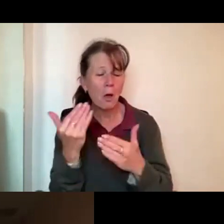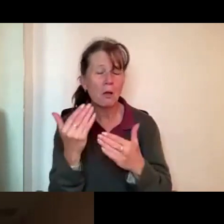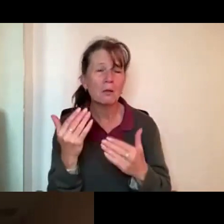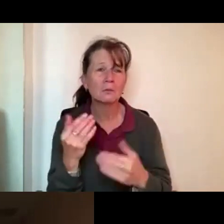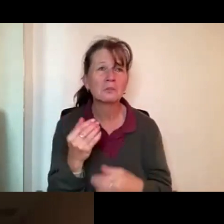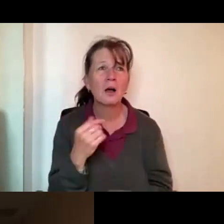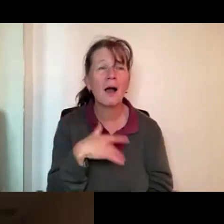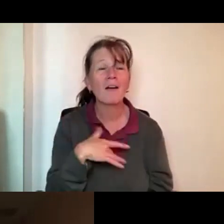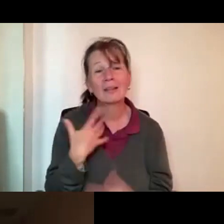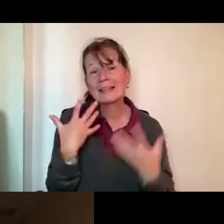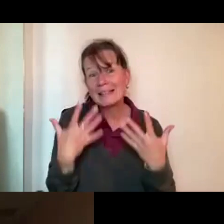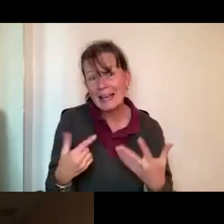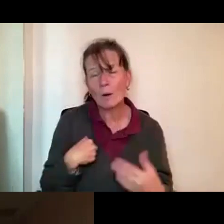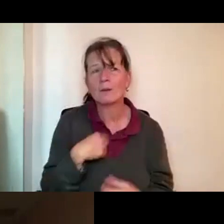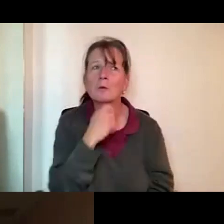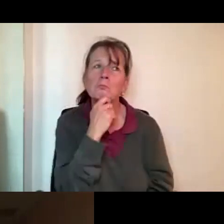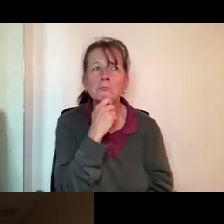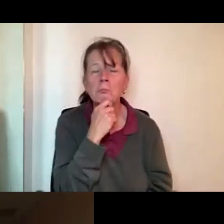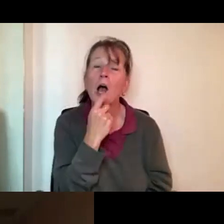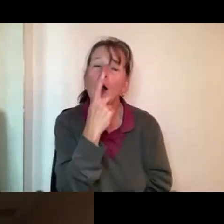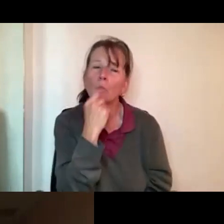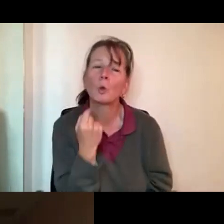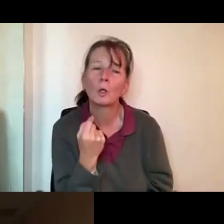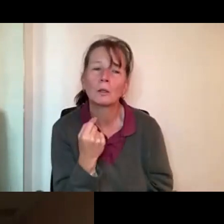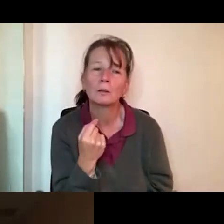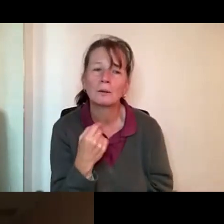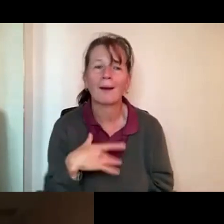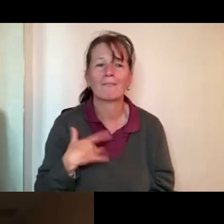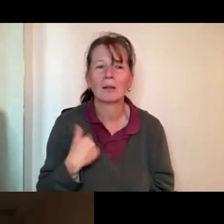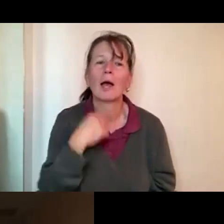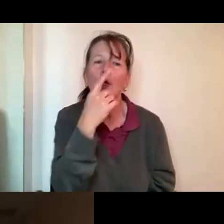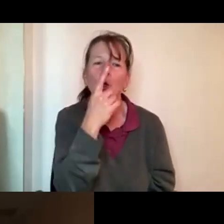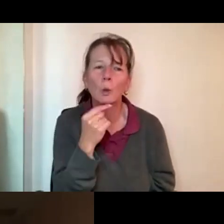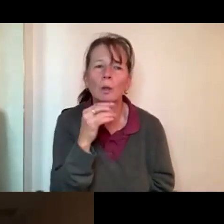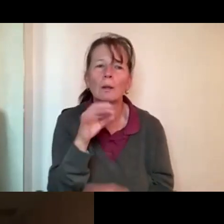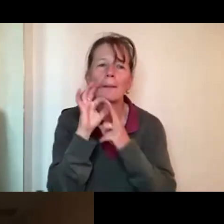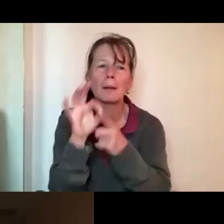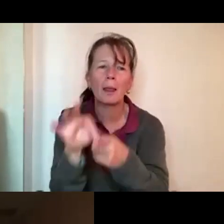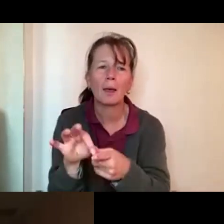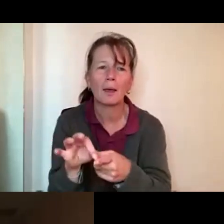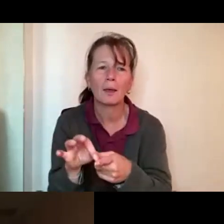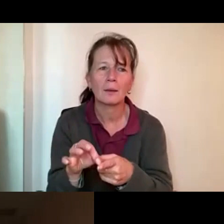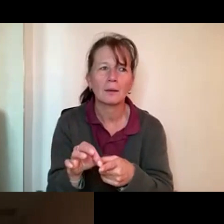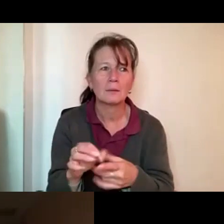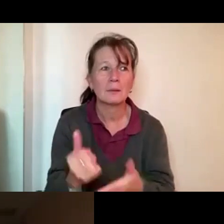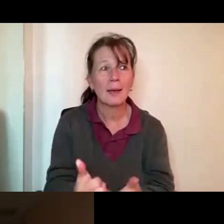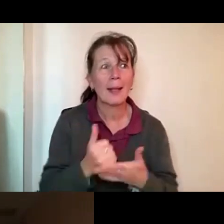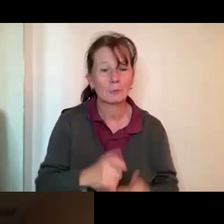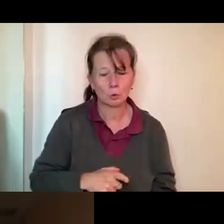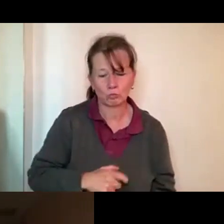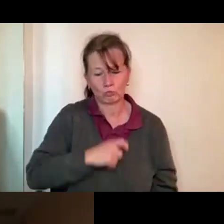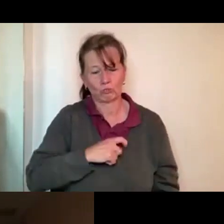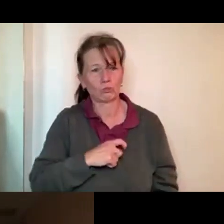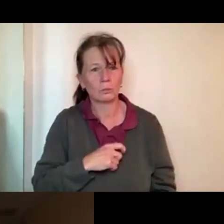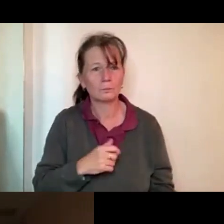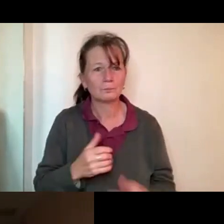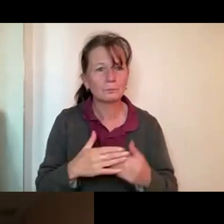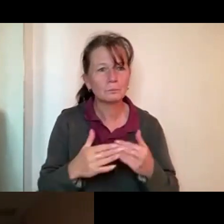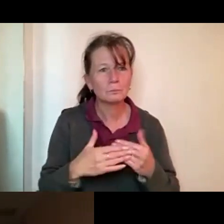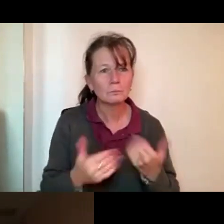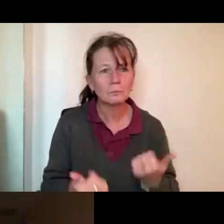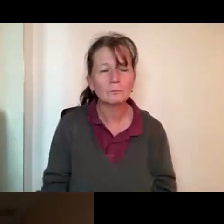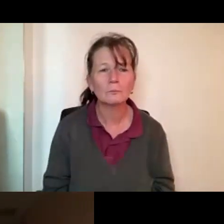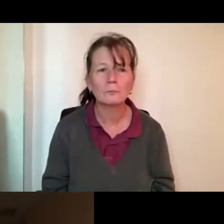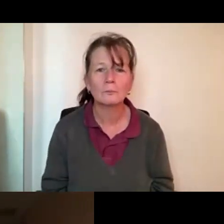go and do that. That is something that I am capable of going to do. So yeah, it's quite confidence building in a way.